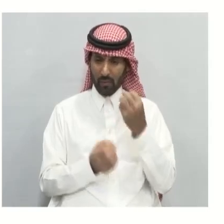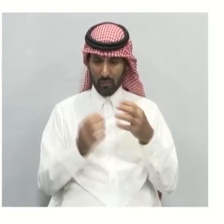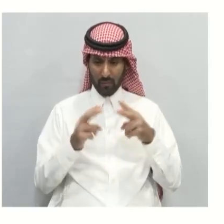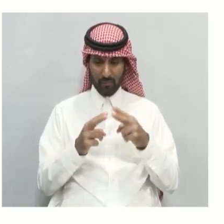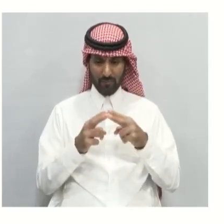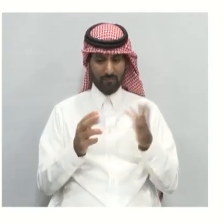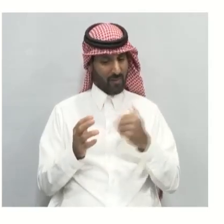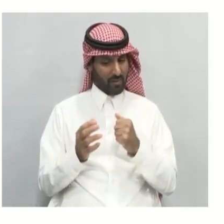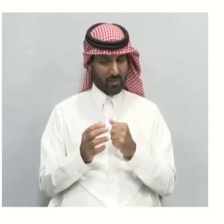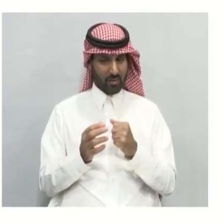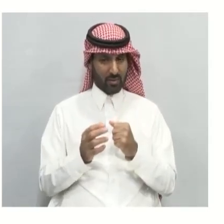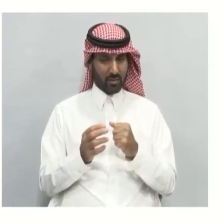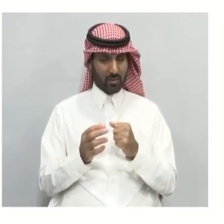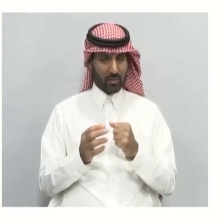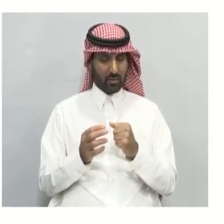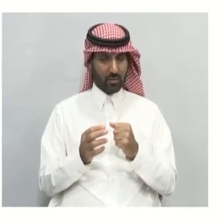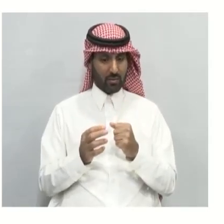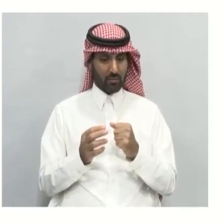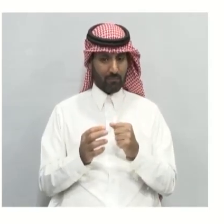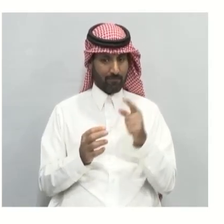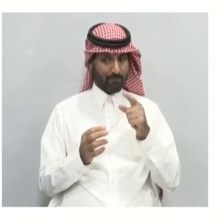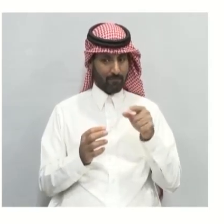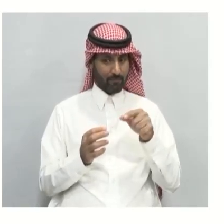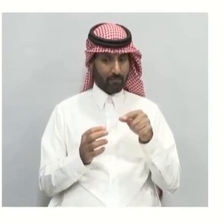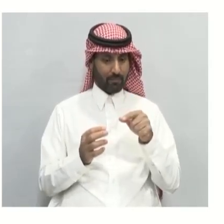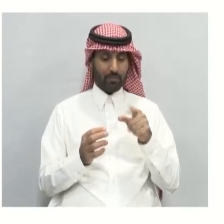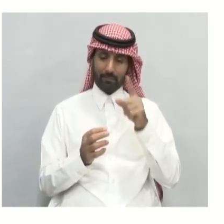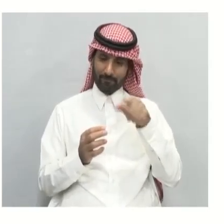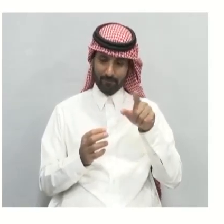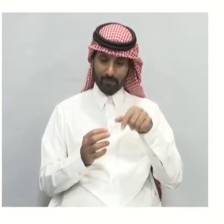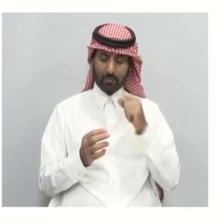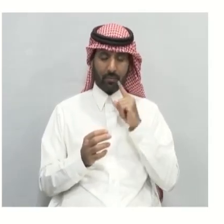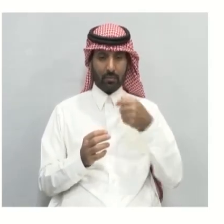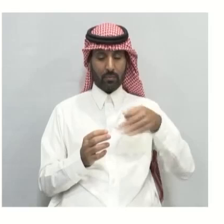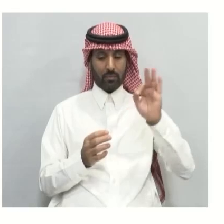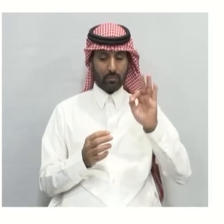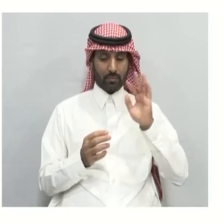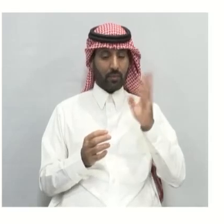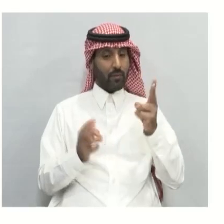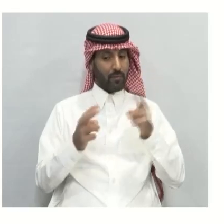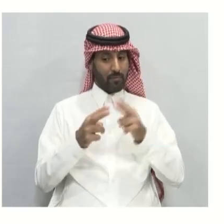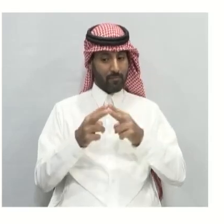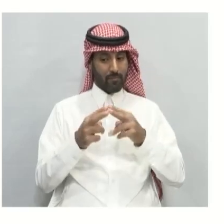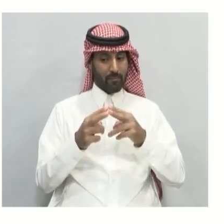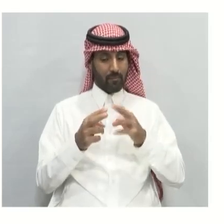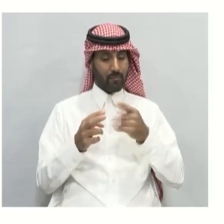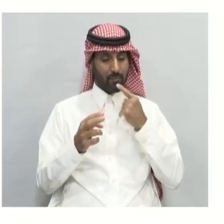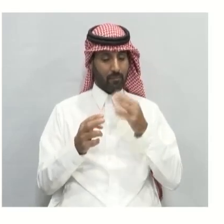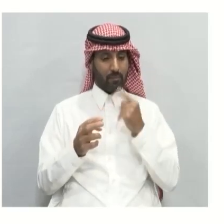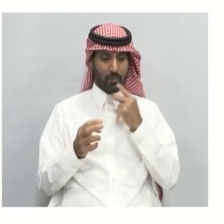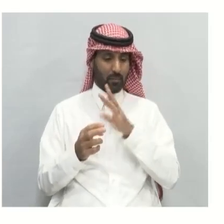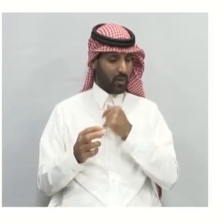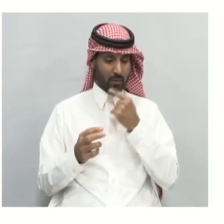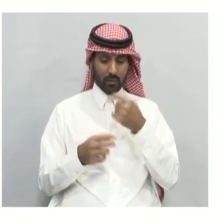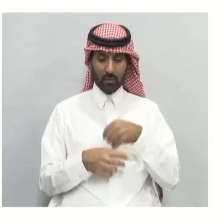any electricity. Does it go this way? I guess no, because if it hadn't for